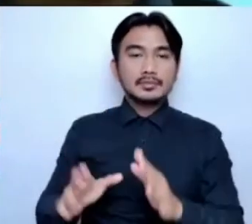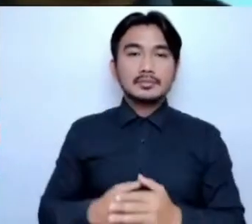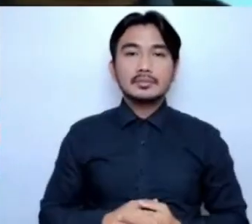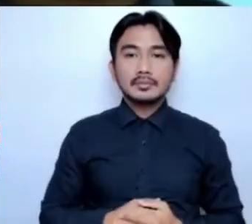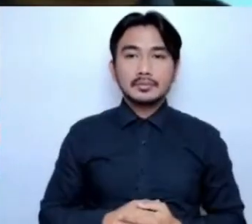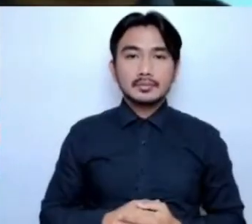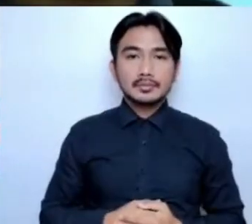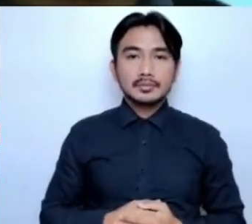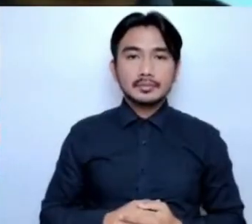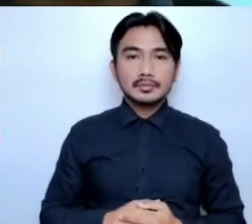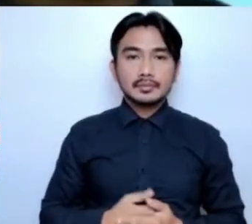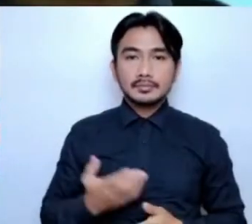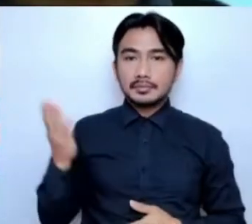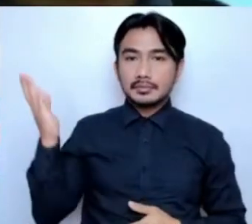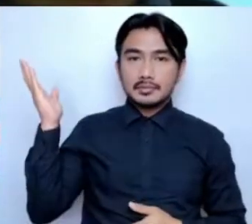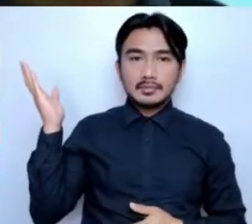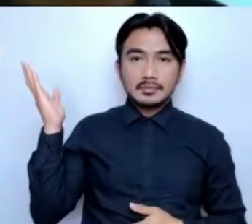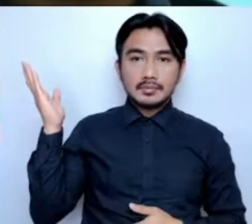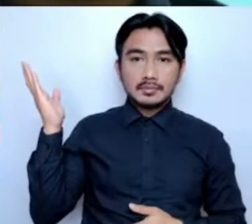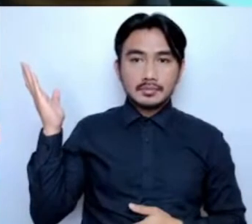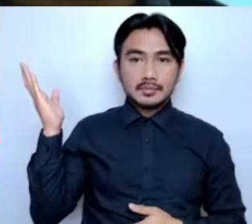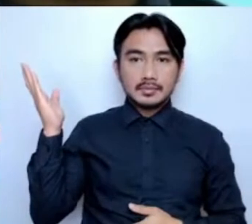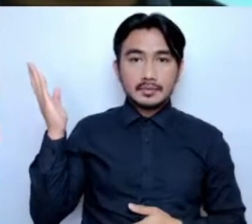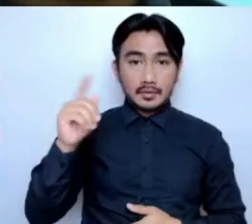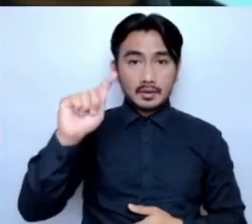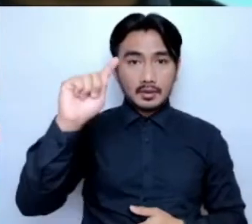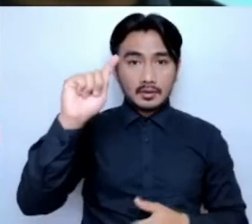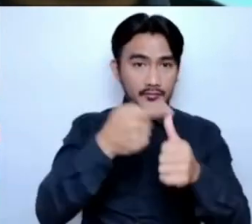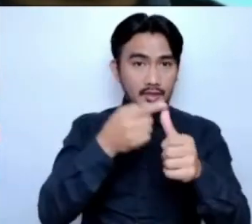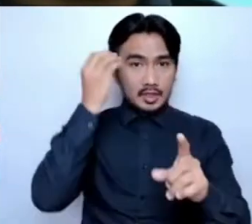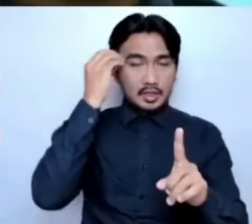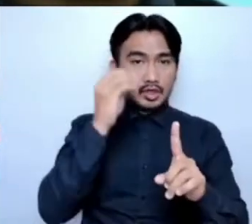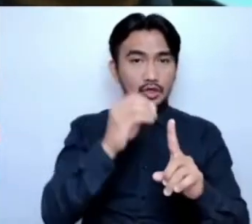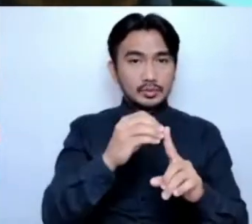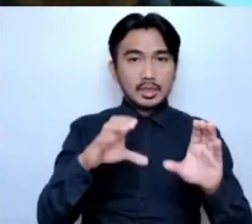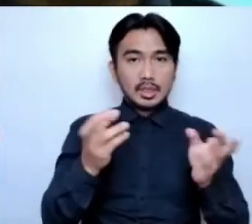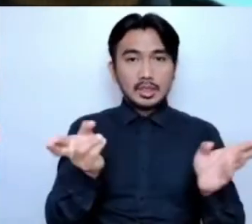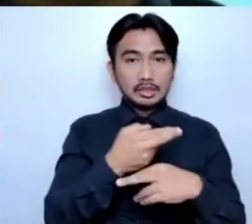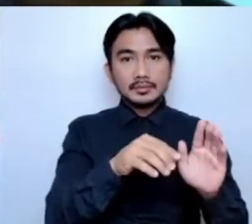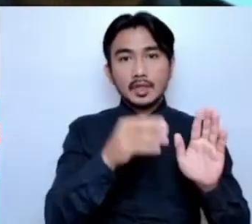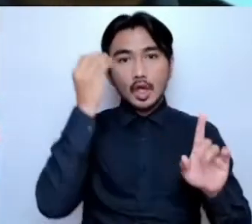For our first objective, for our classroom observable